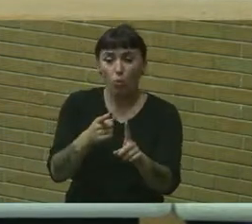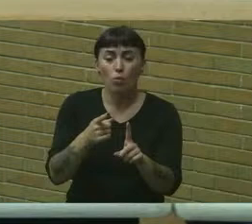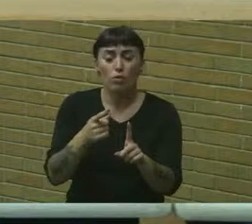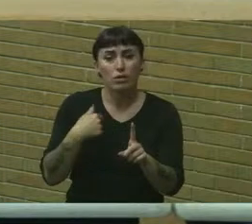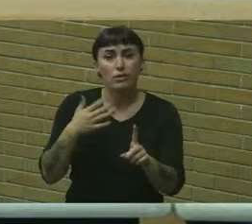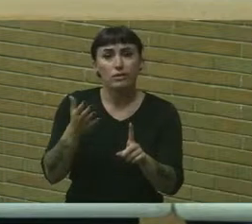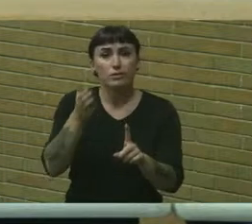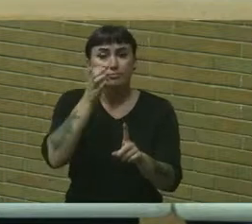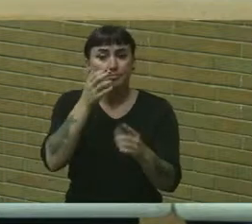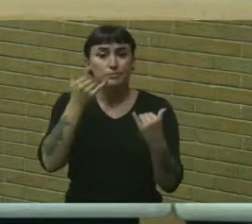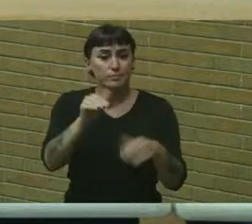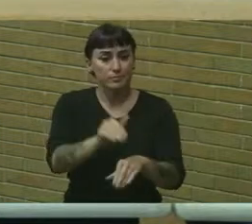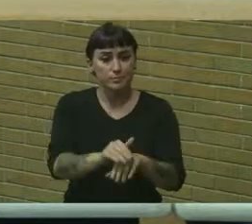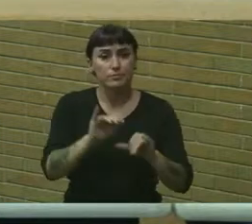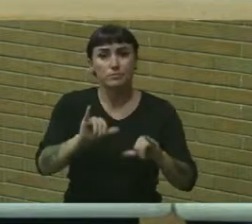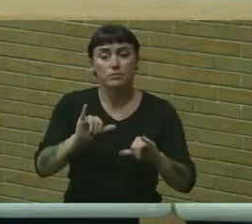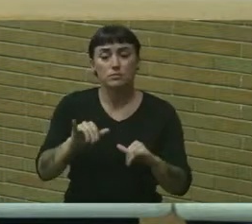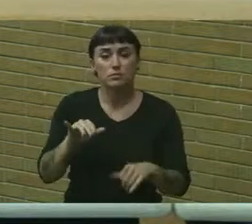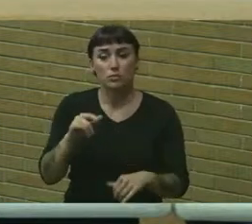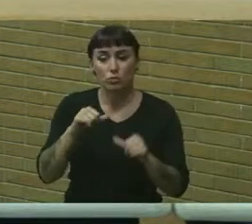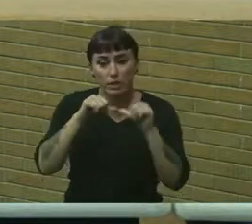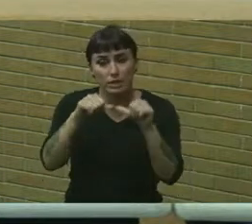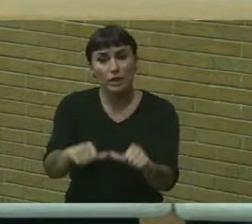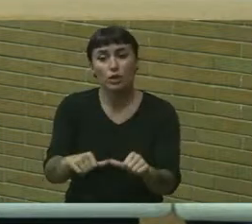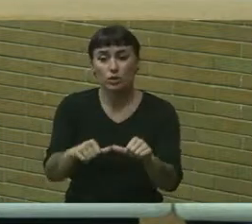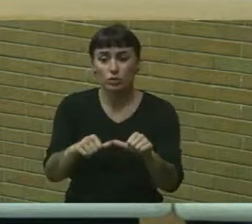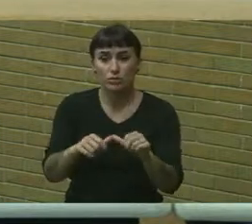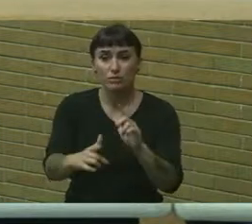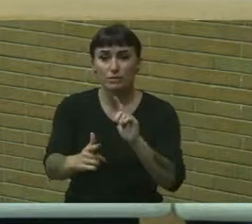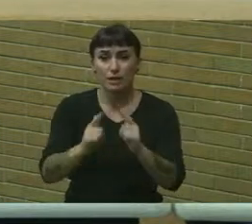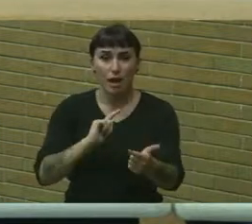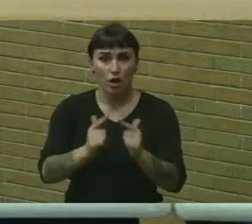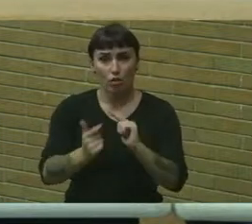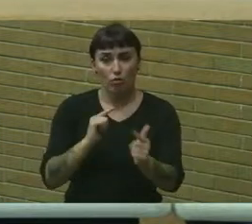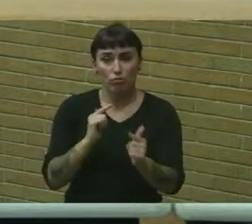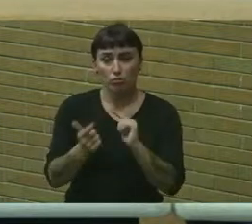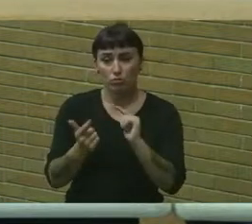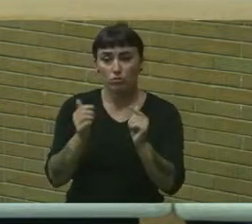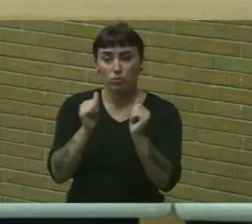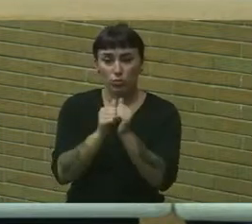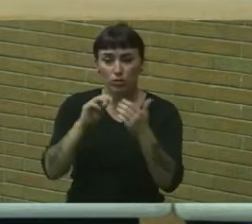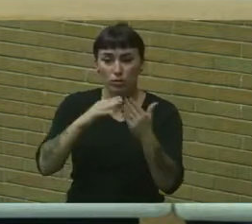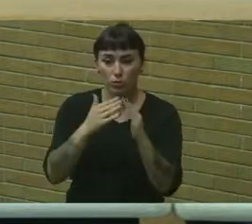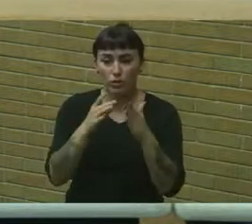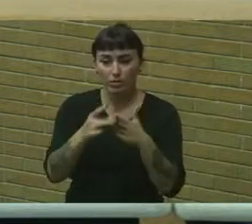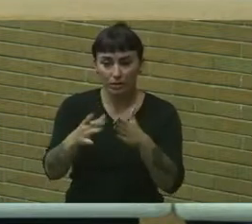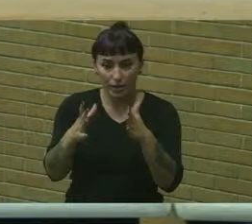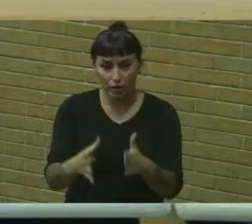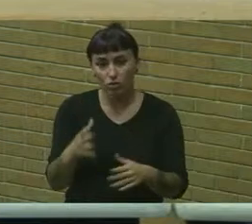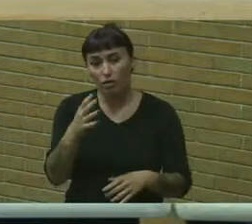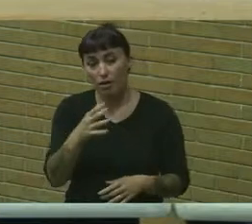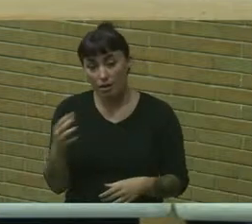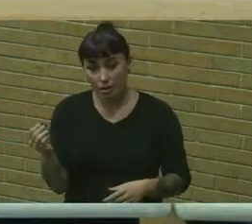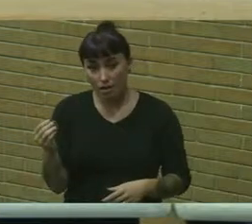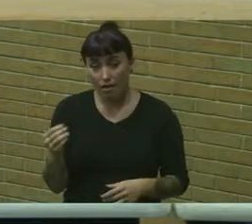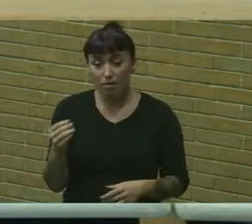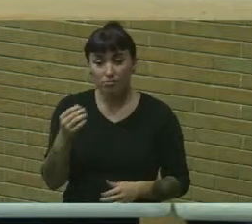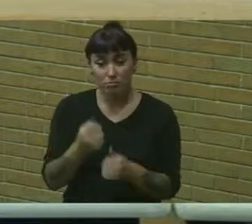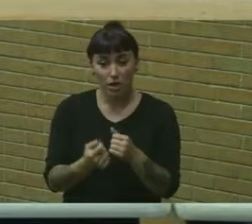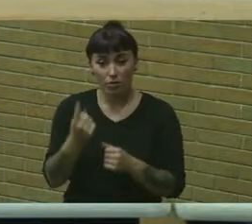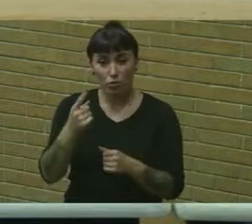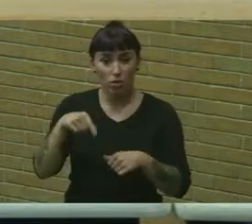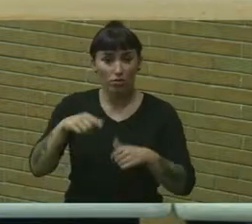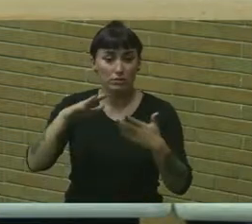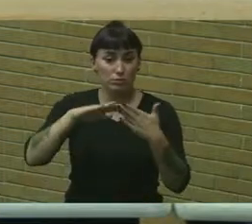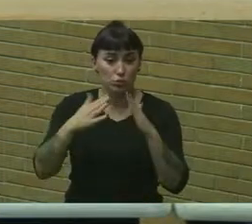I listen tonight, as we continue dialogue with community leaders and everyone in